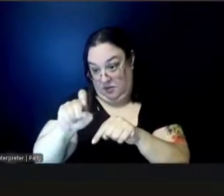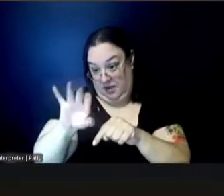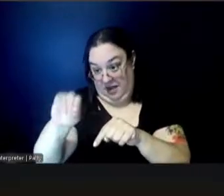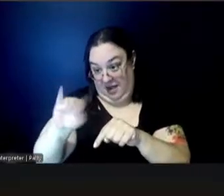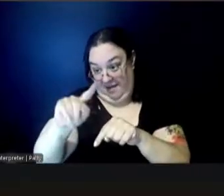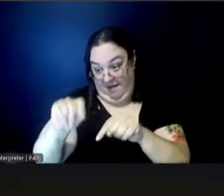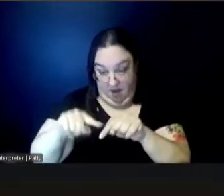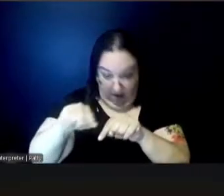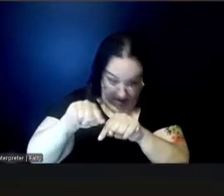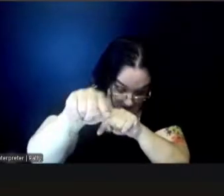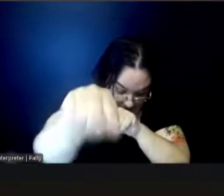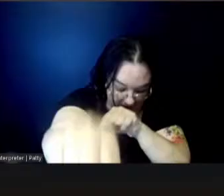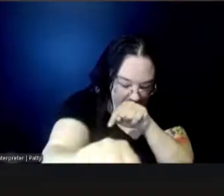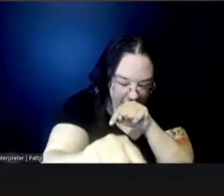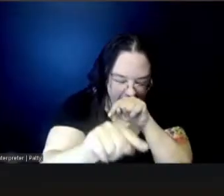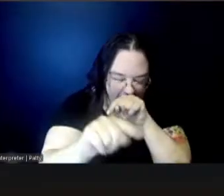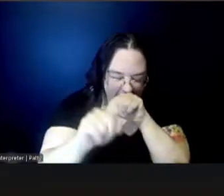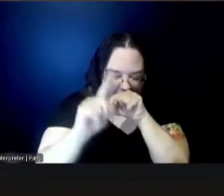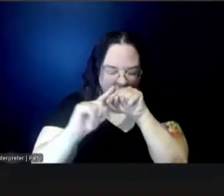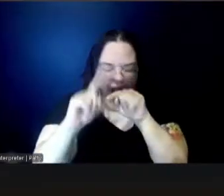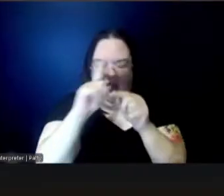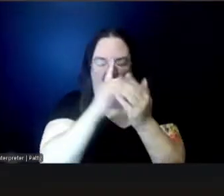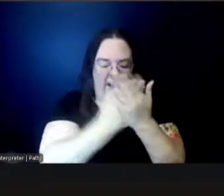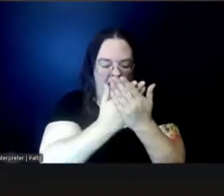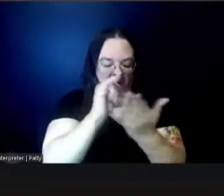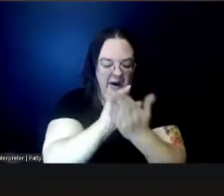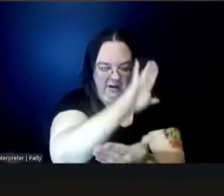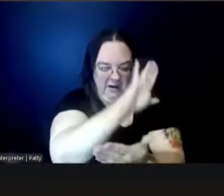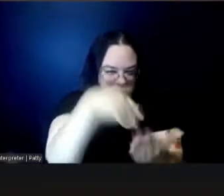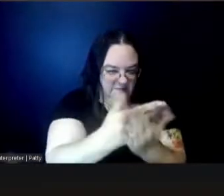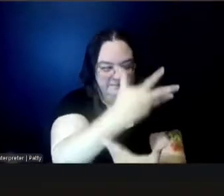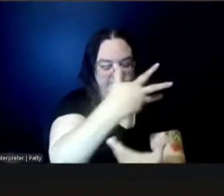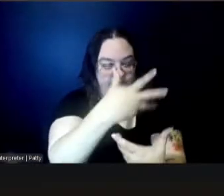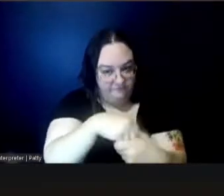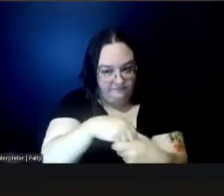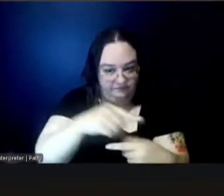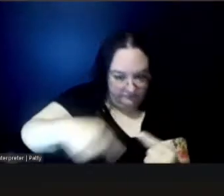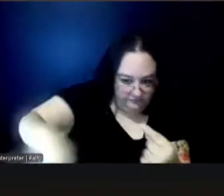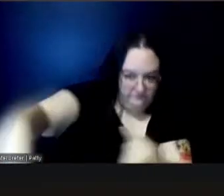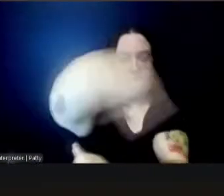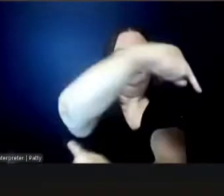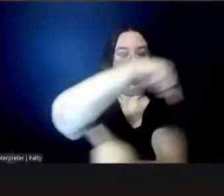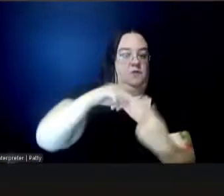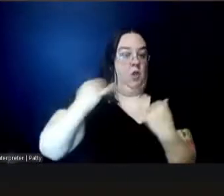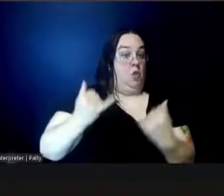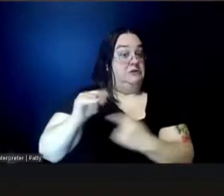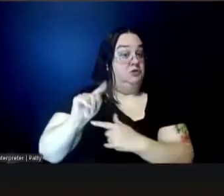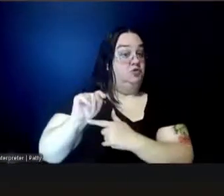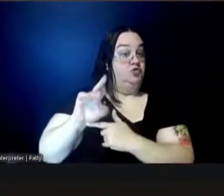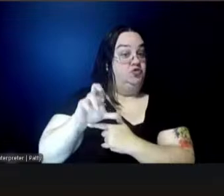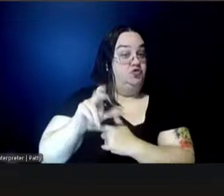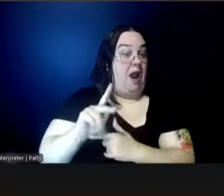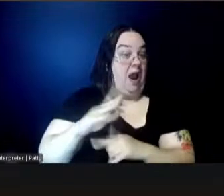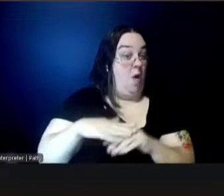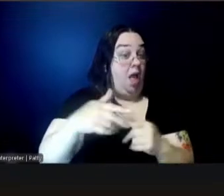side to verify it all fit within the full circle of the track, the existing track on the opposite side.